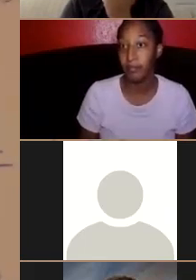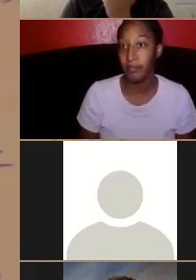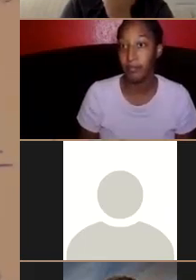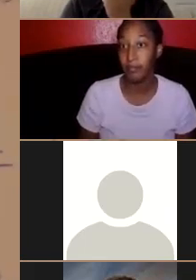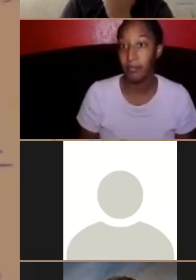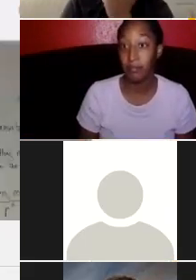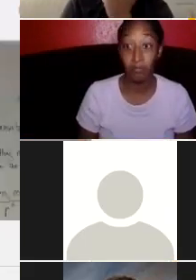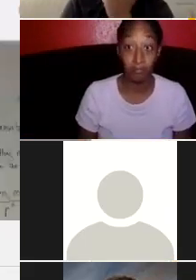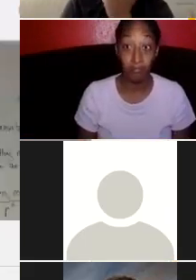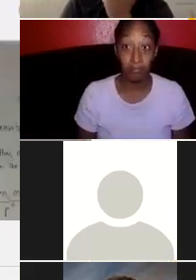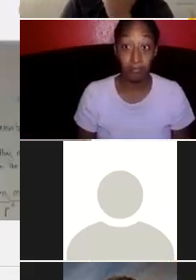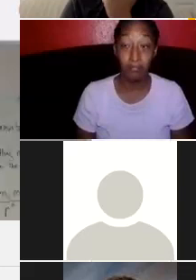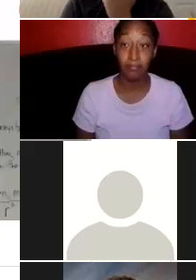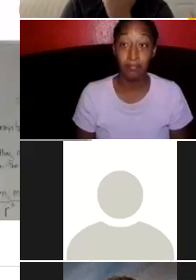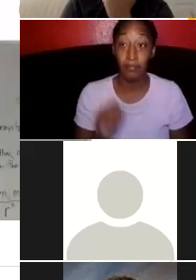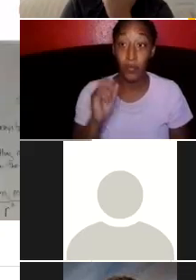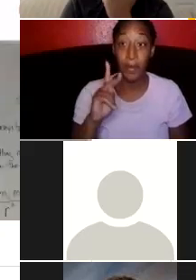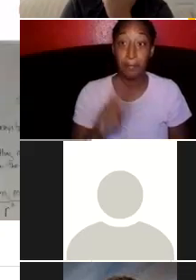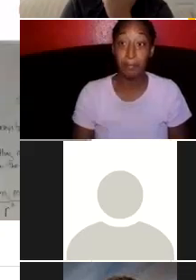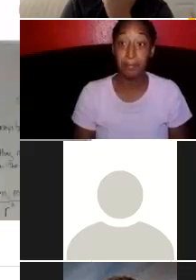All right. So